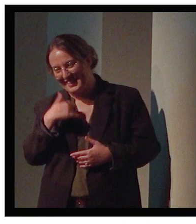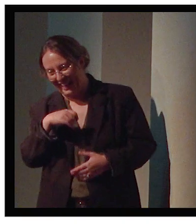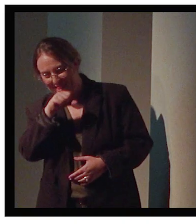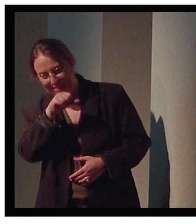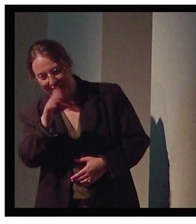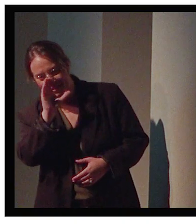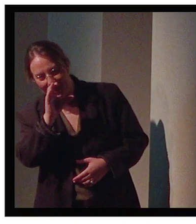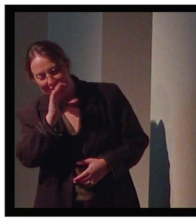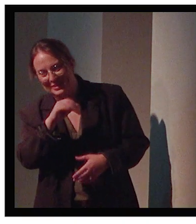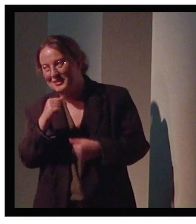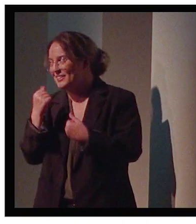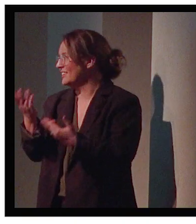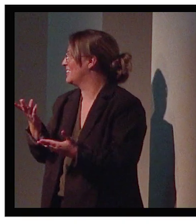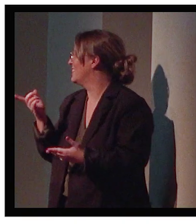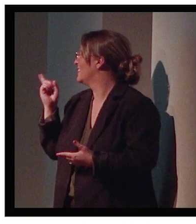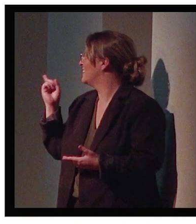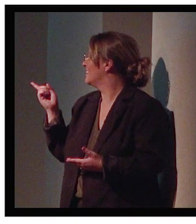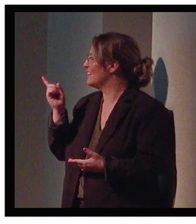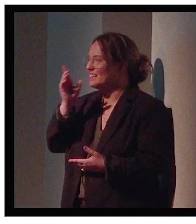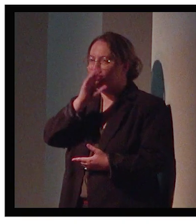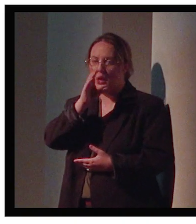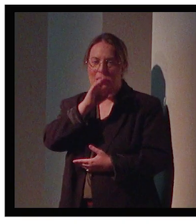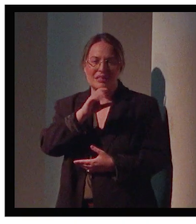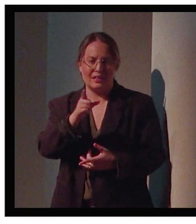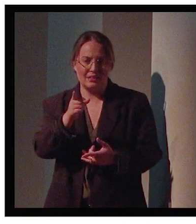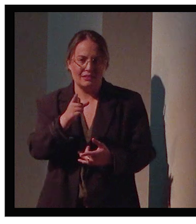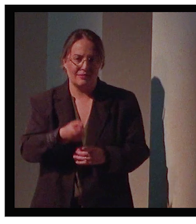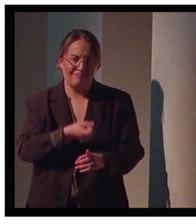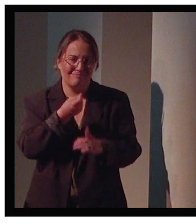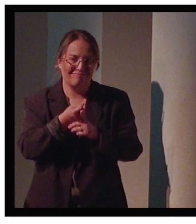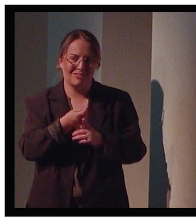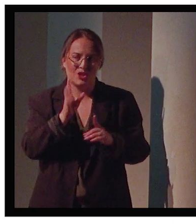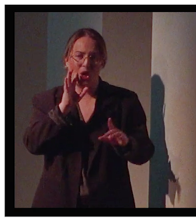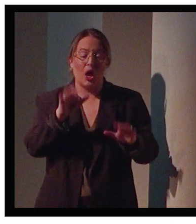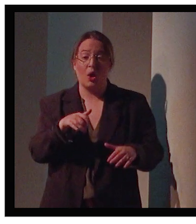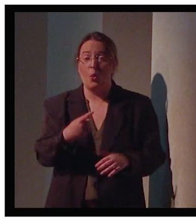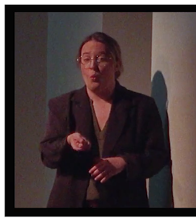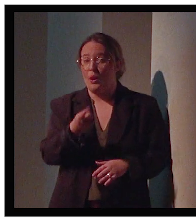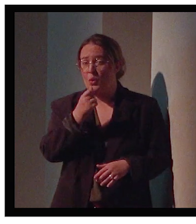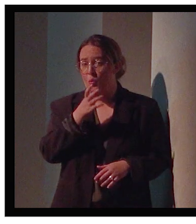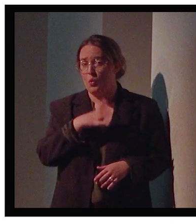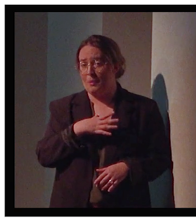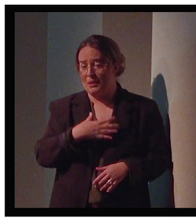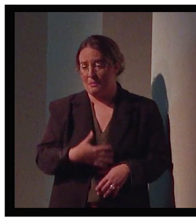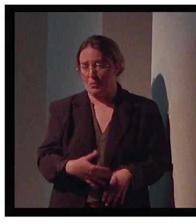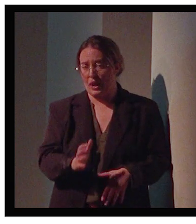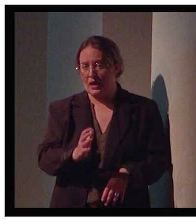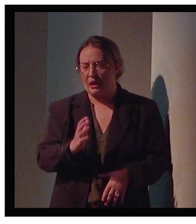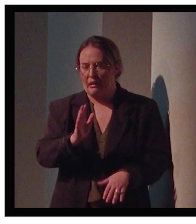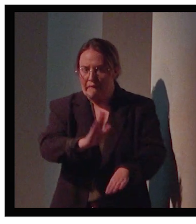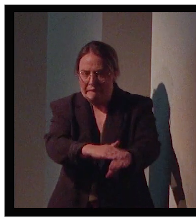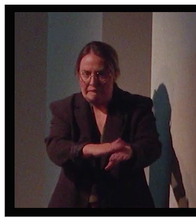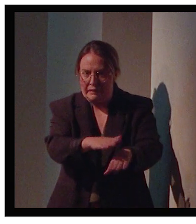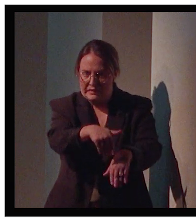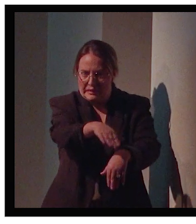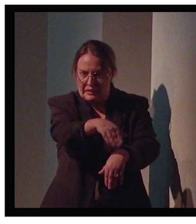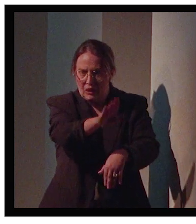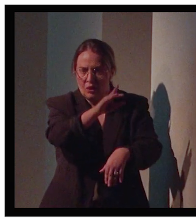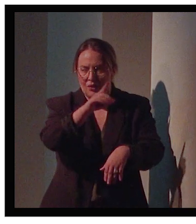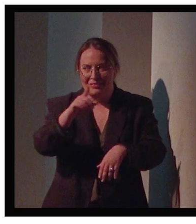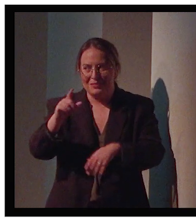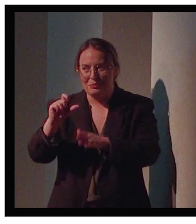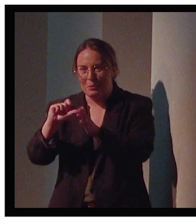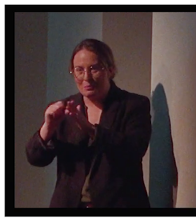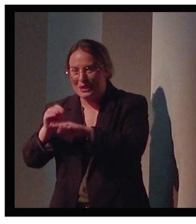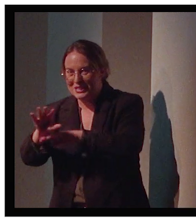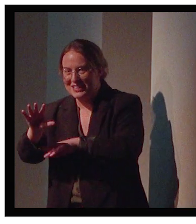cartoons, these cartoons get at this kind of shock. In one, a pregnant woman is being warned away from one of the Impressionist